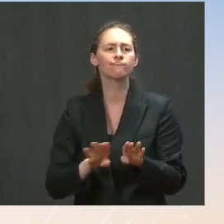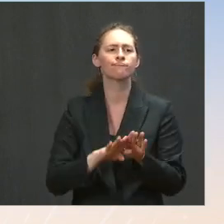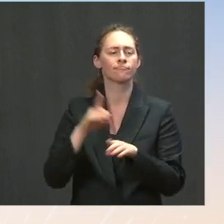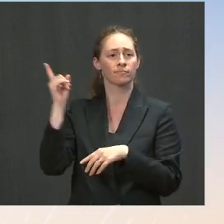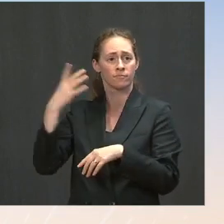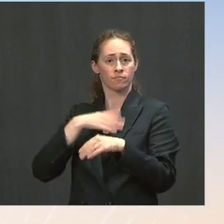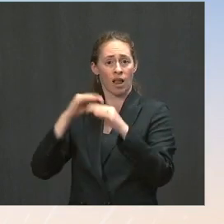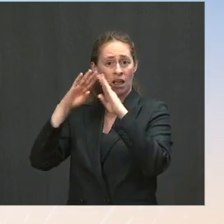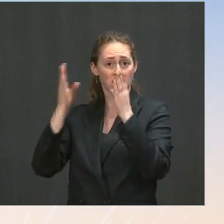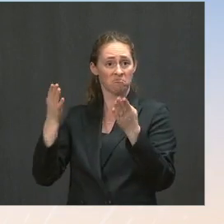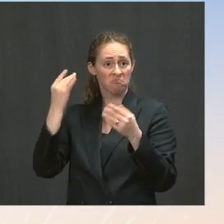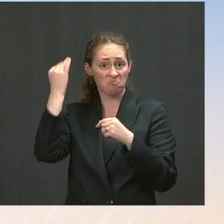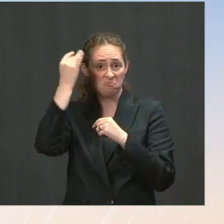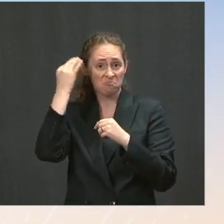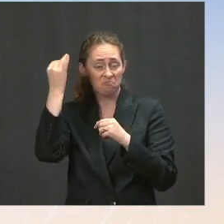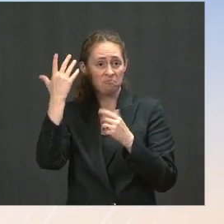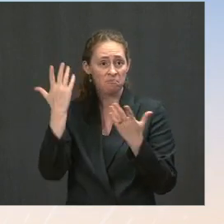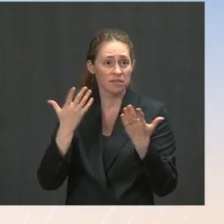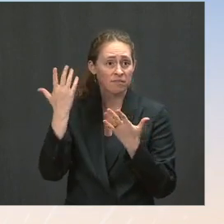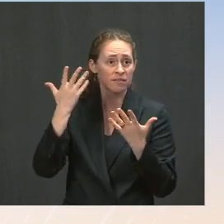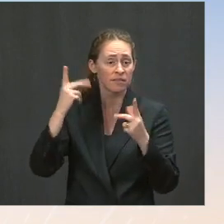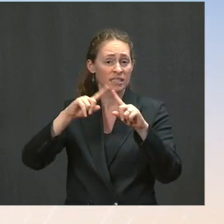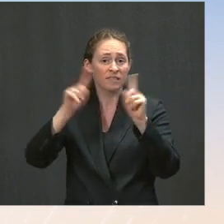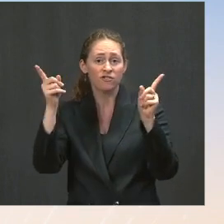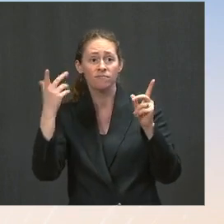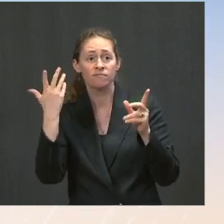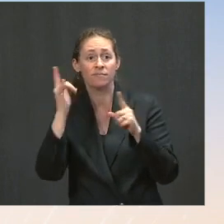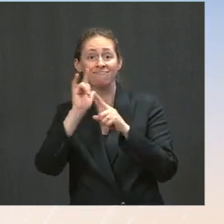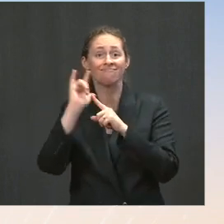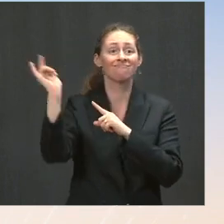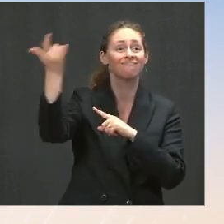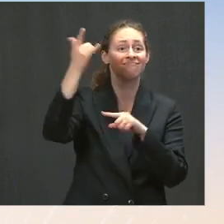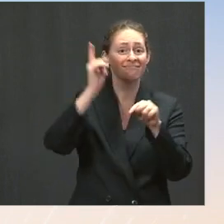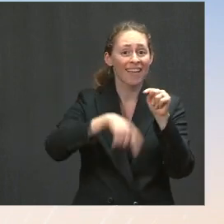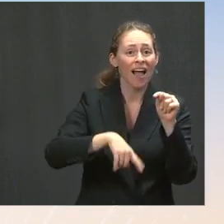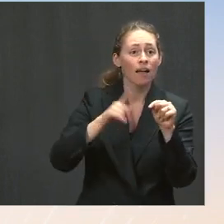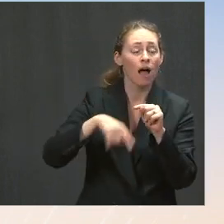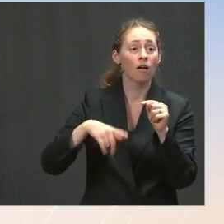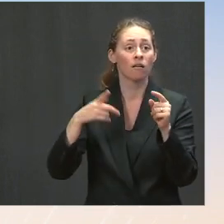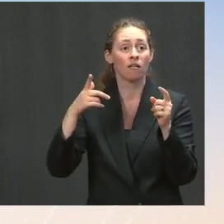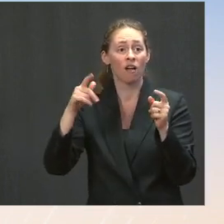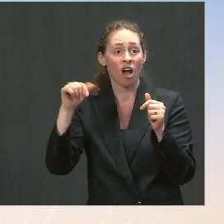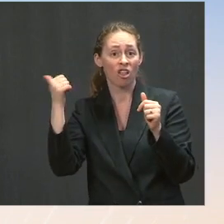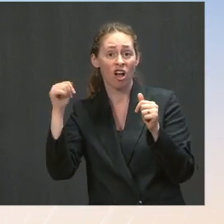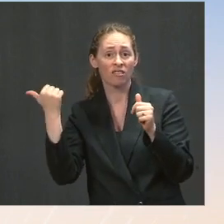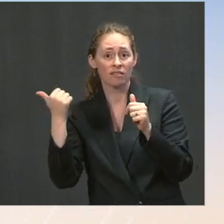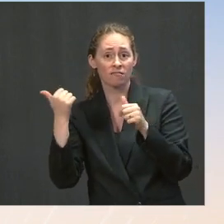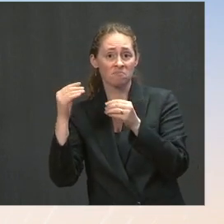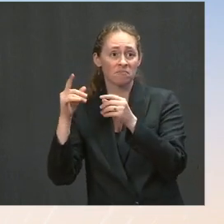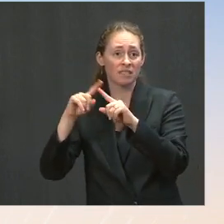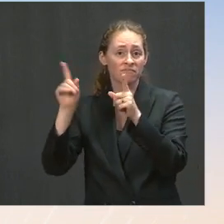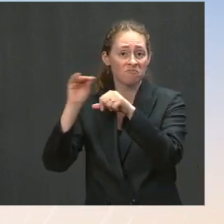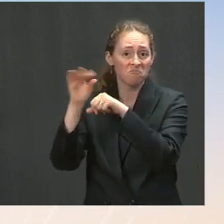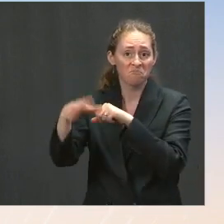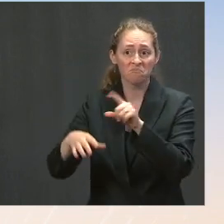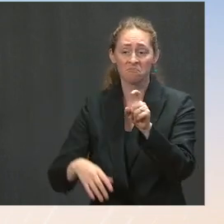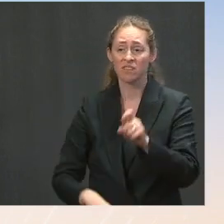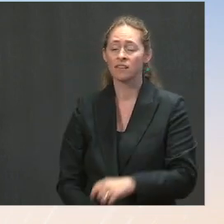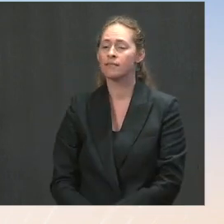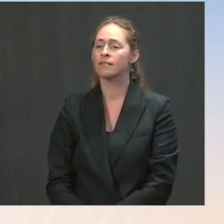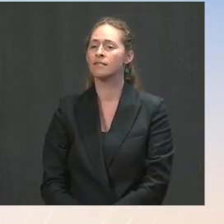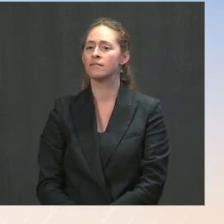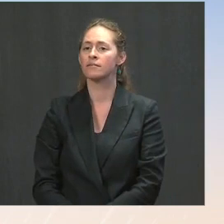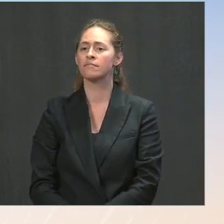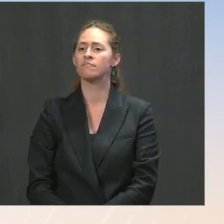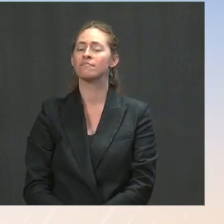lift the travel restrictions. Is anything else coming? Well, again, we're always going to be guided by the public health guidance. That's how the travel restrictions